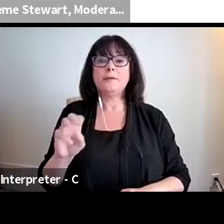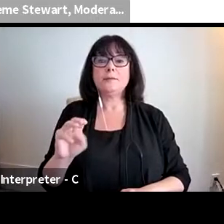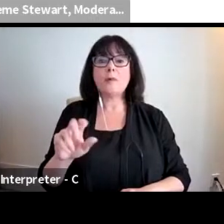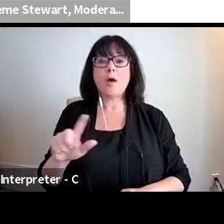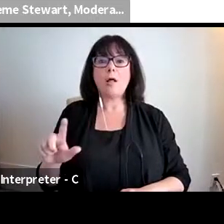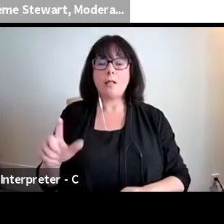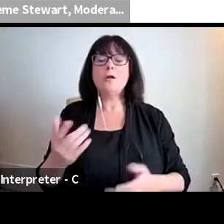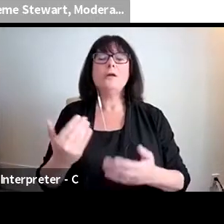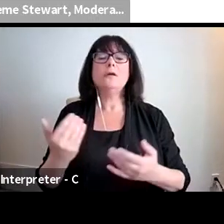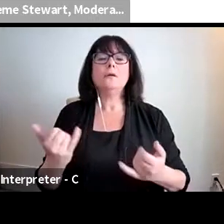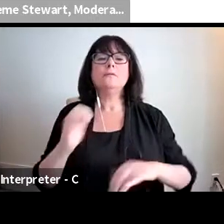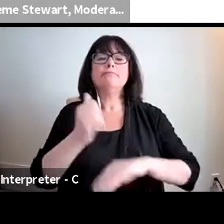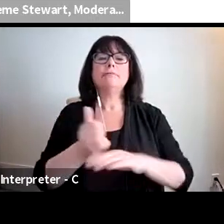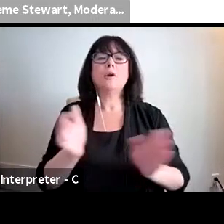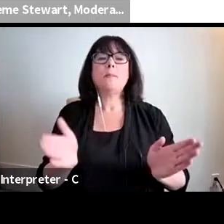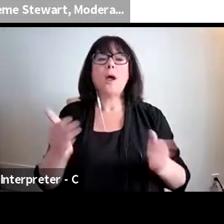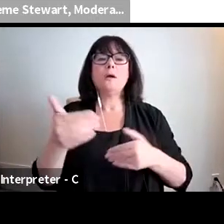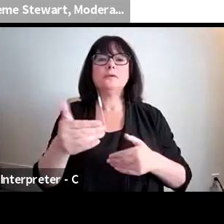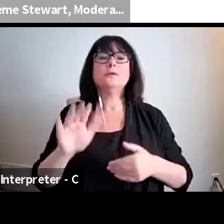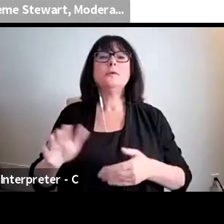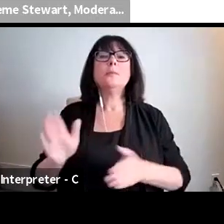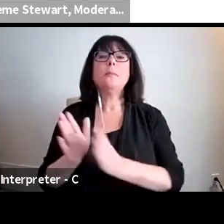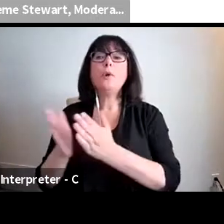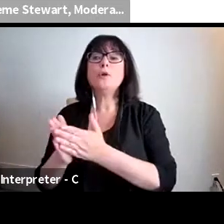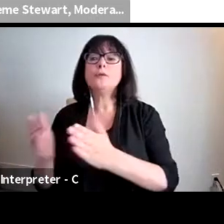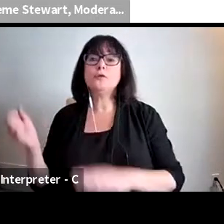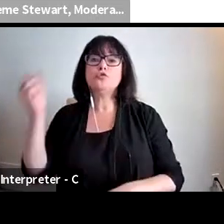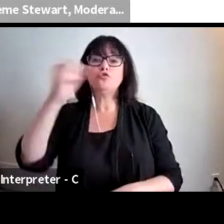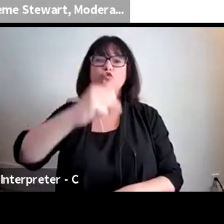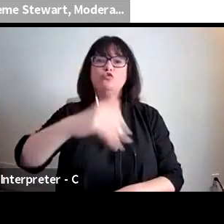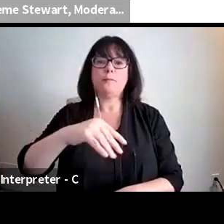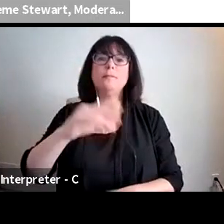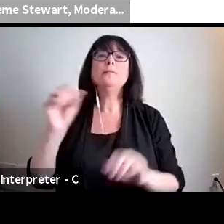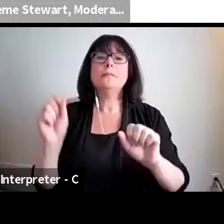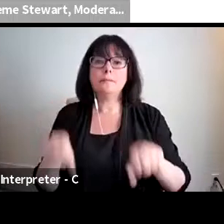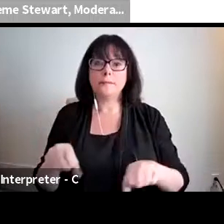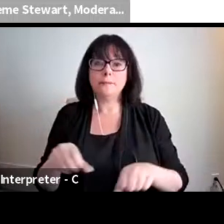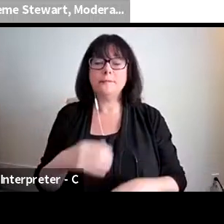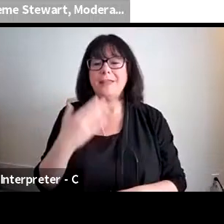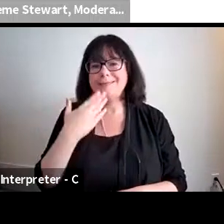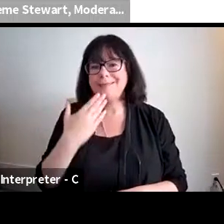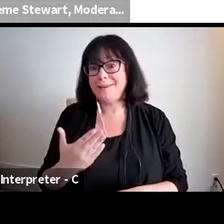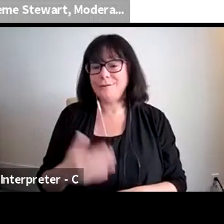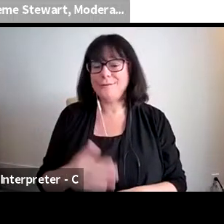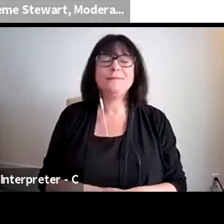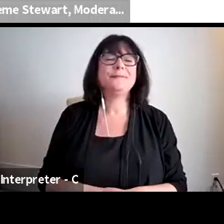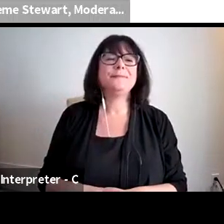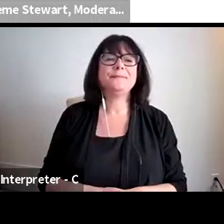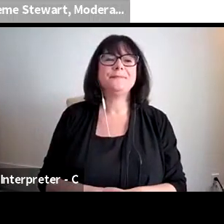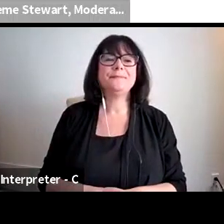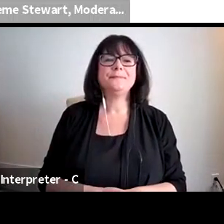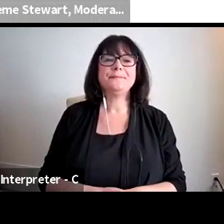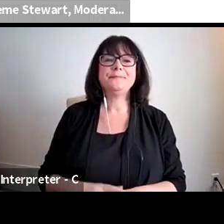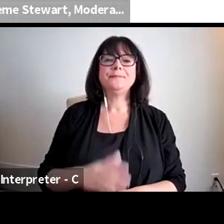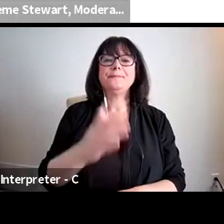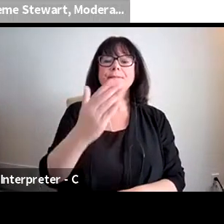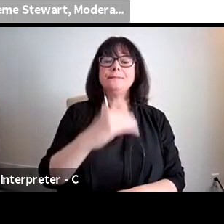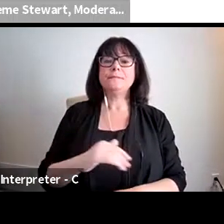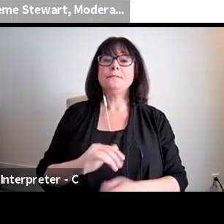than we do. The question, thank you for that. The question on academic integrity is obviously a really important